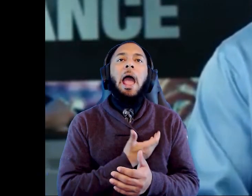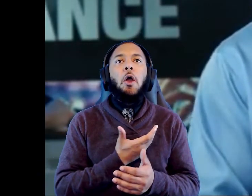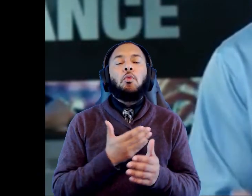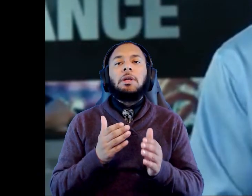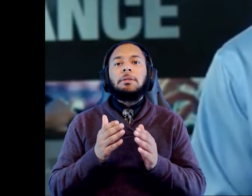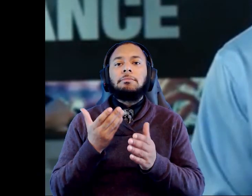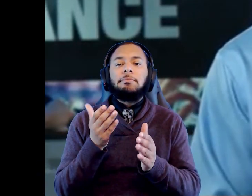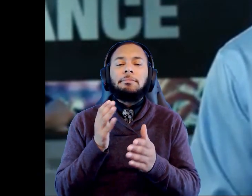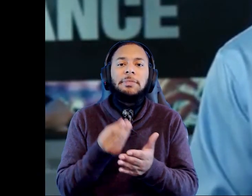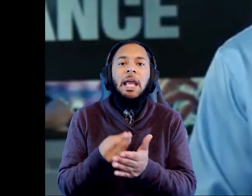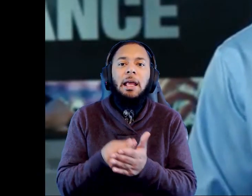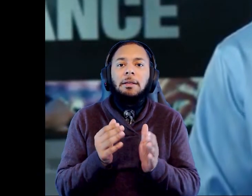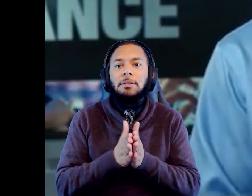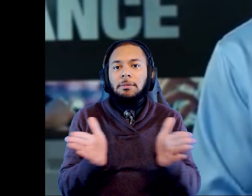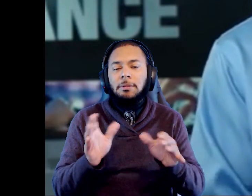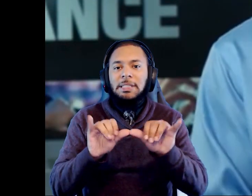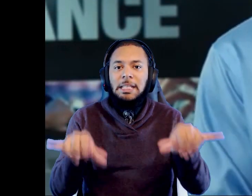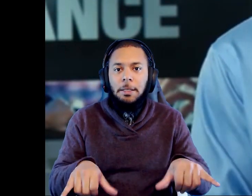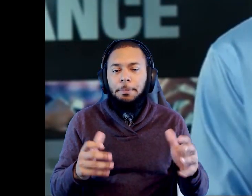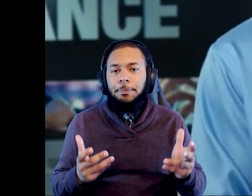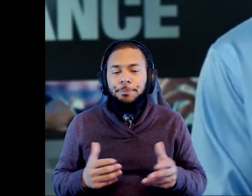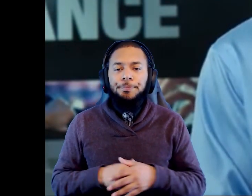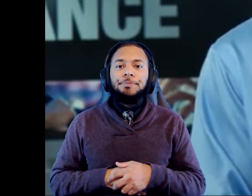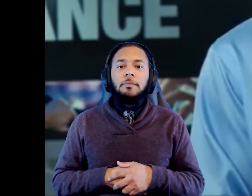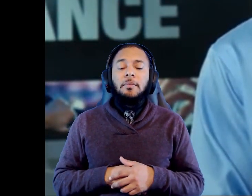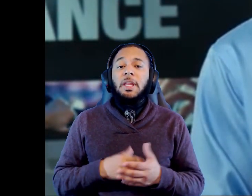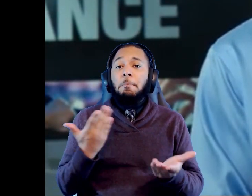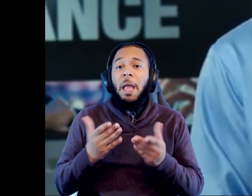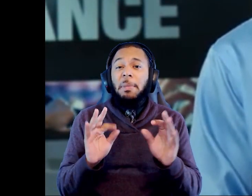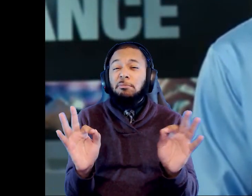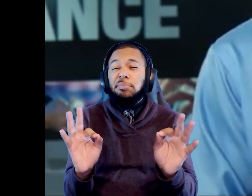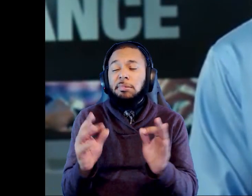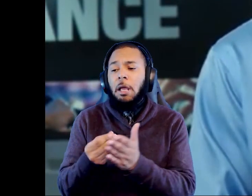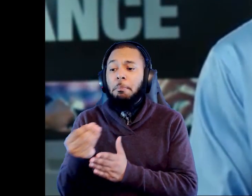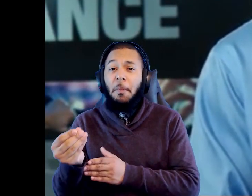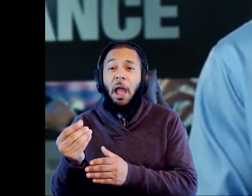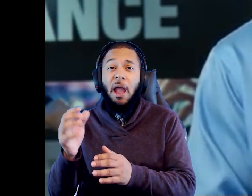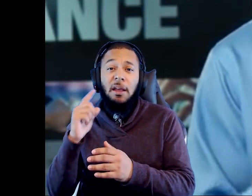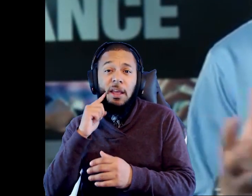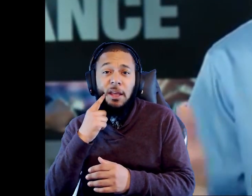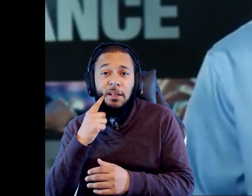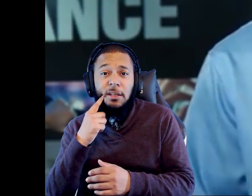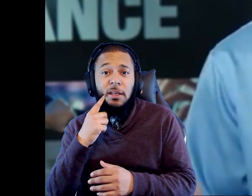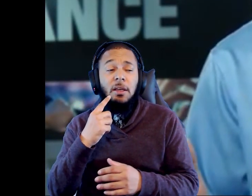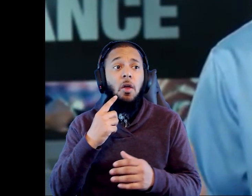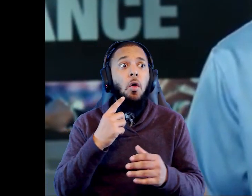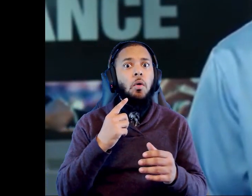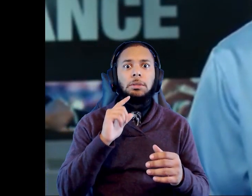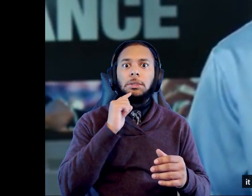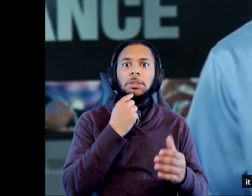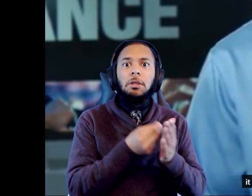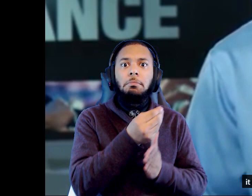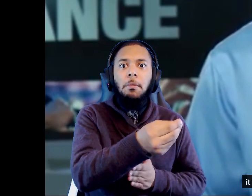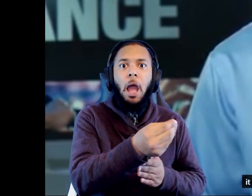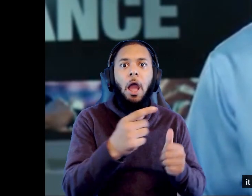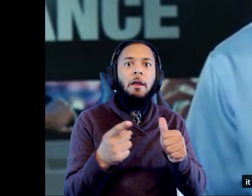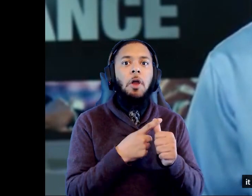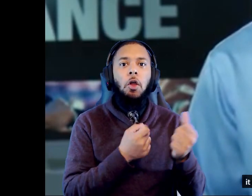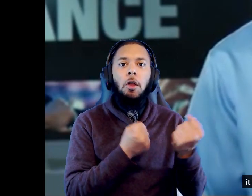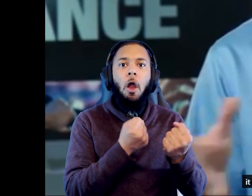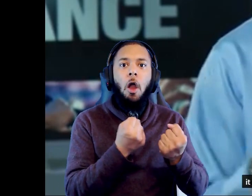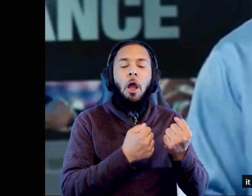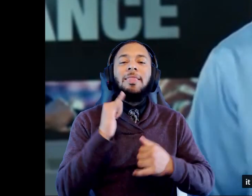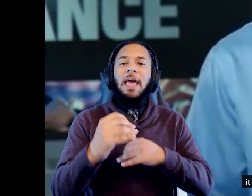and the decisions that we make every day. So it could be something very small like buying a candy bar. It could be something very huge like buying your first